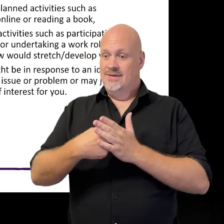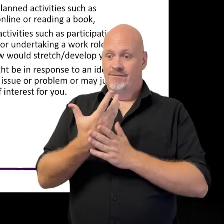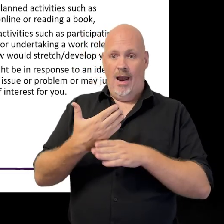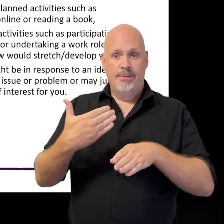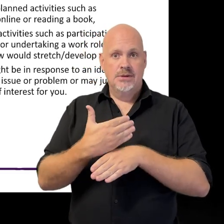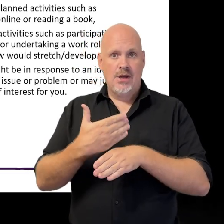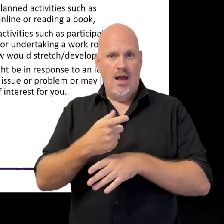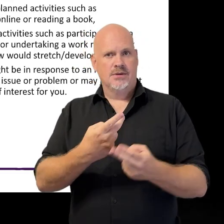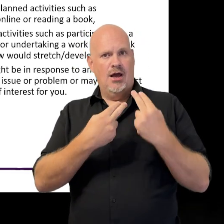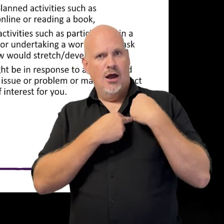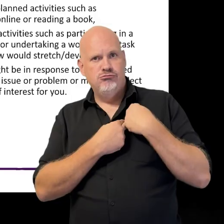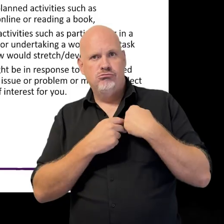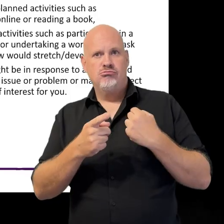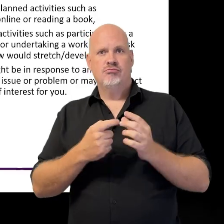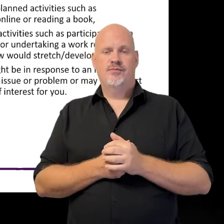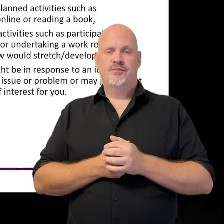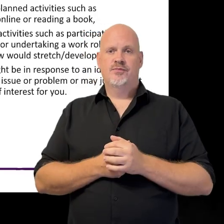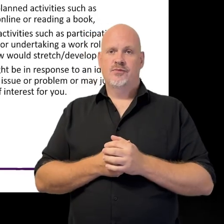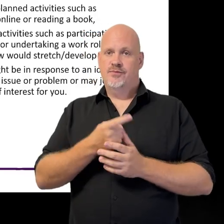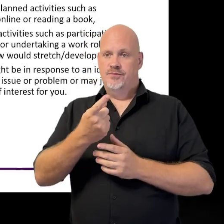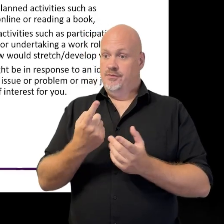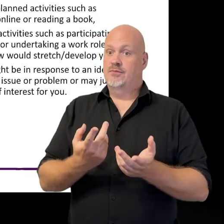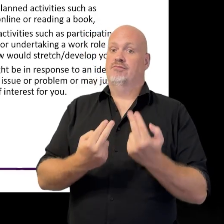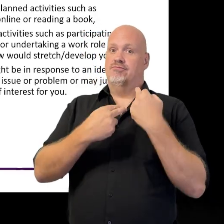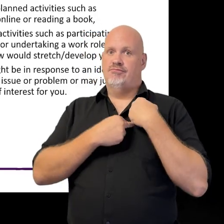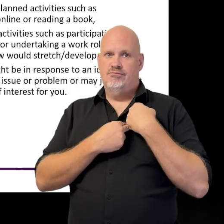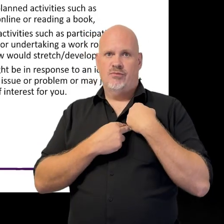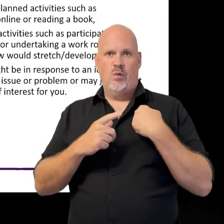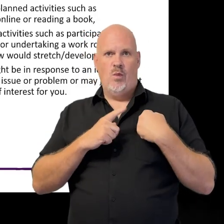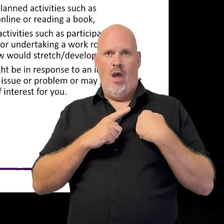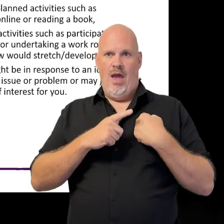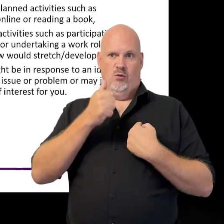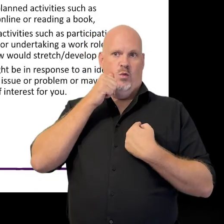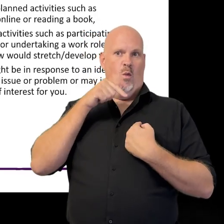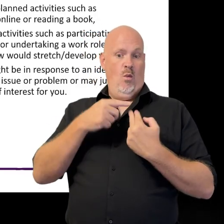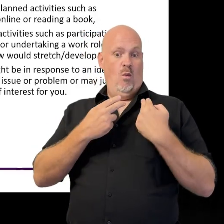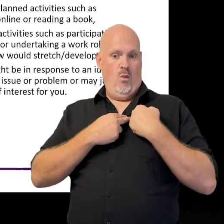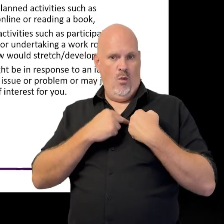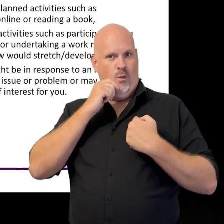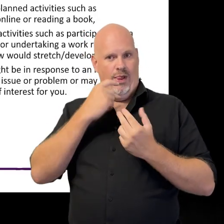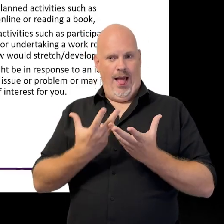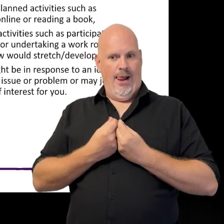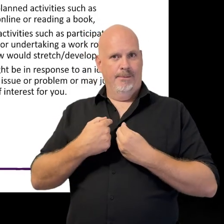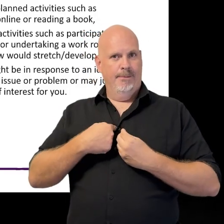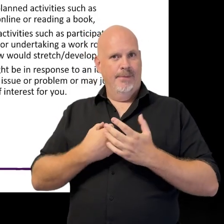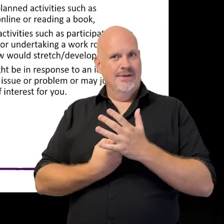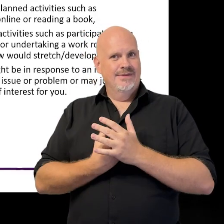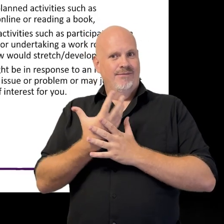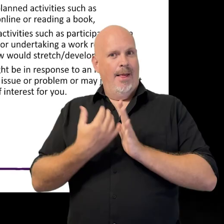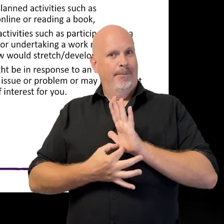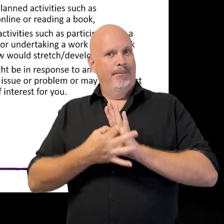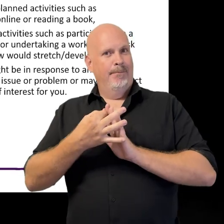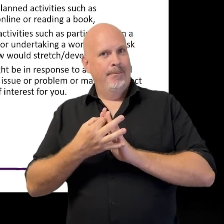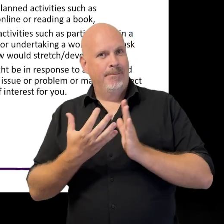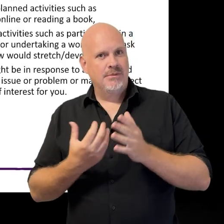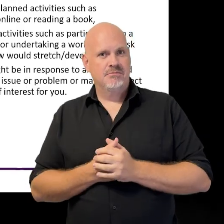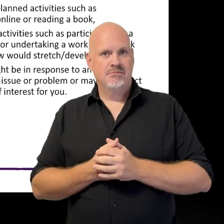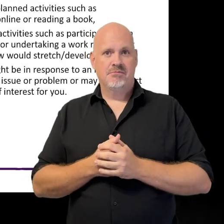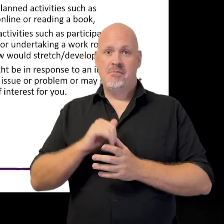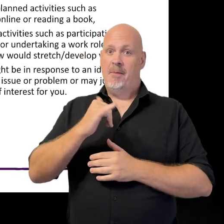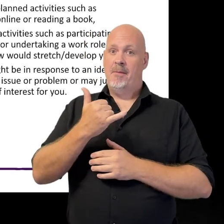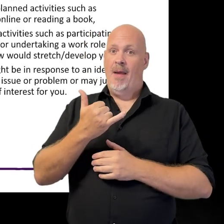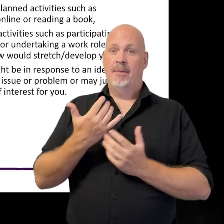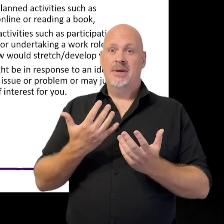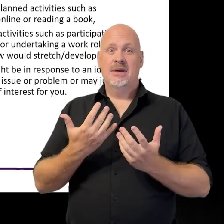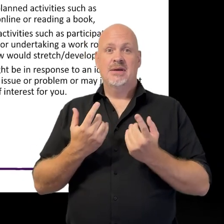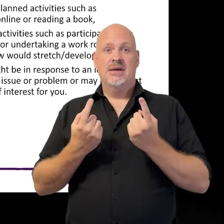you took on a developmental task, something that you took on because you knew it would have an aspect of development for you. It